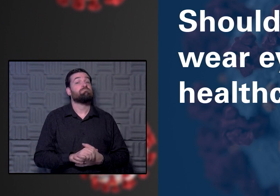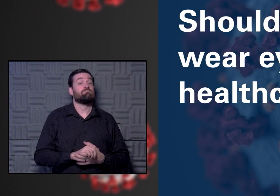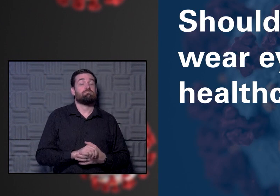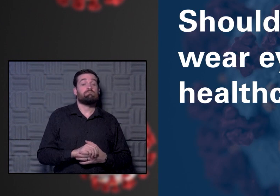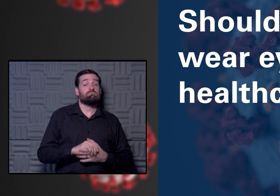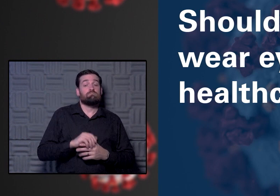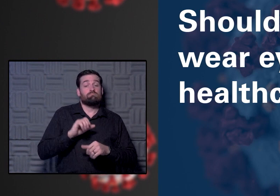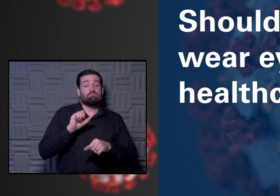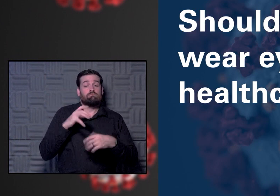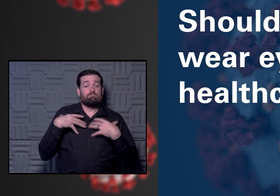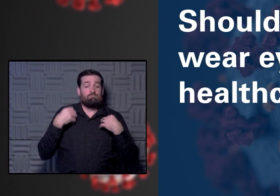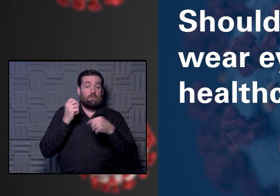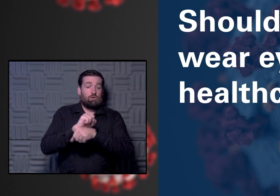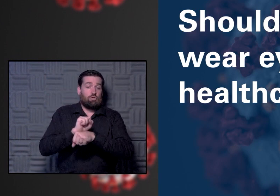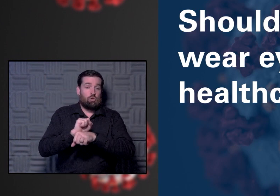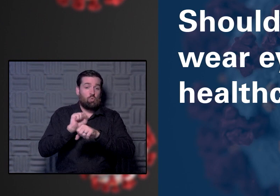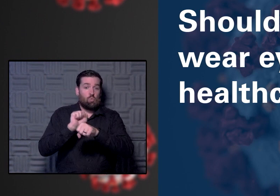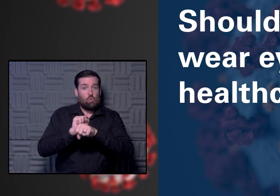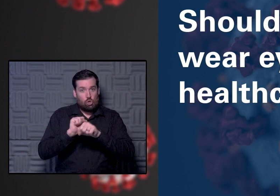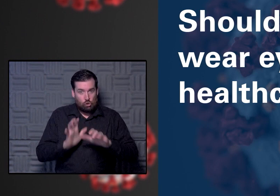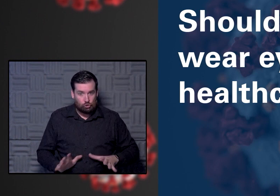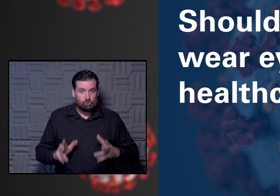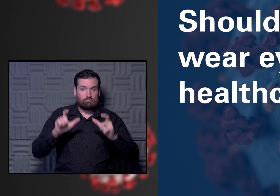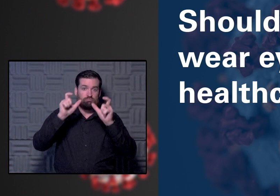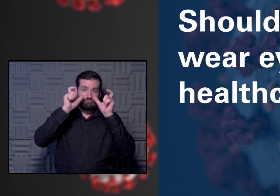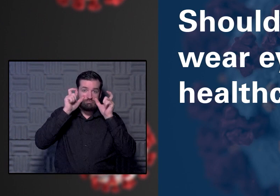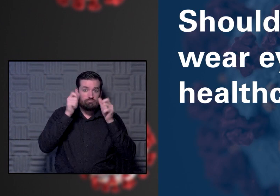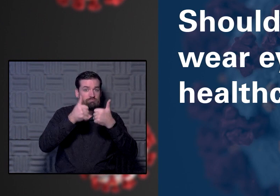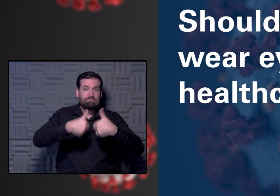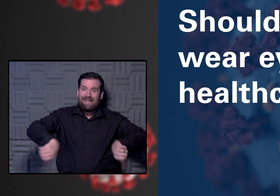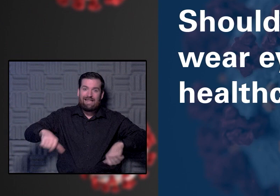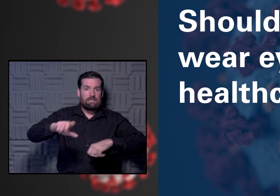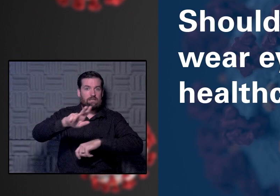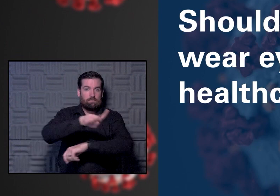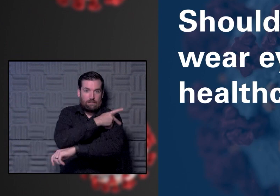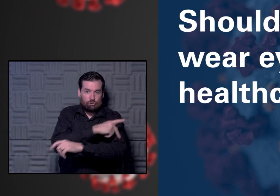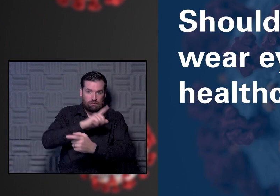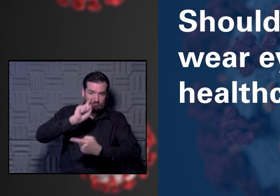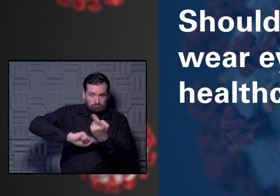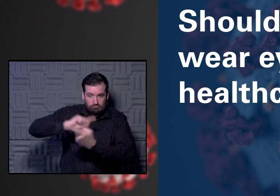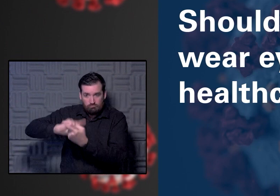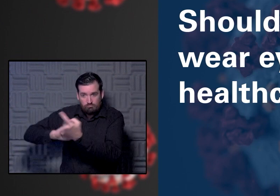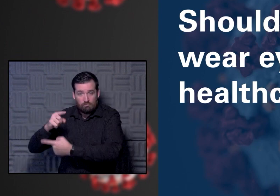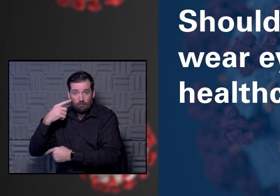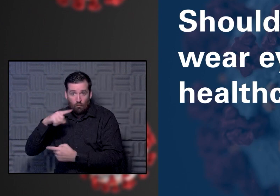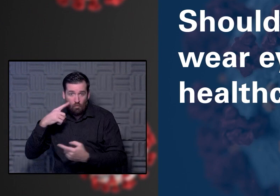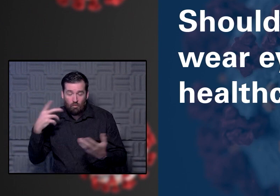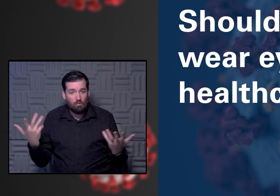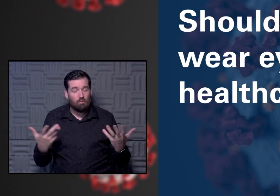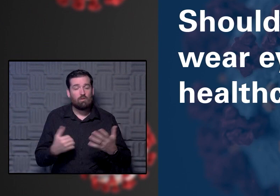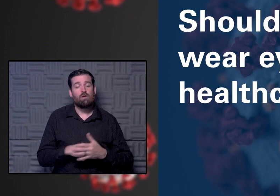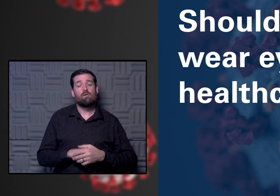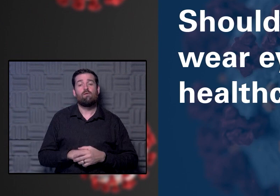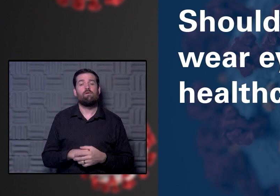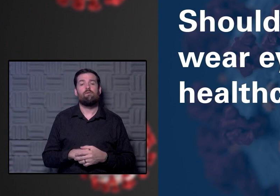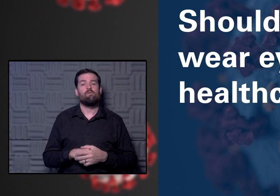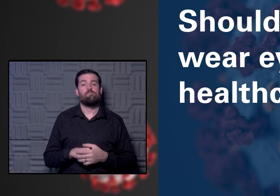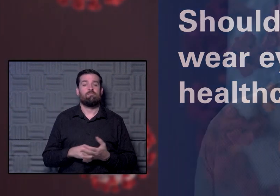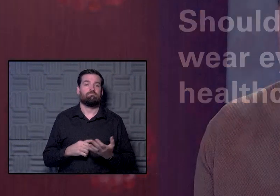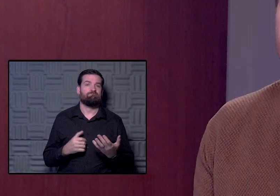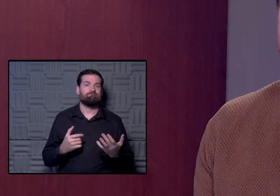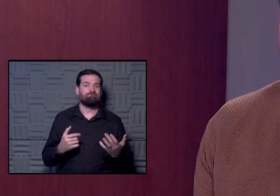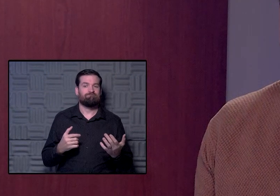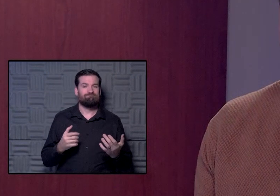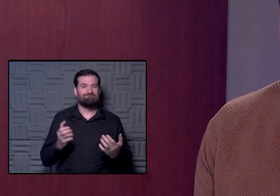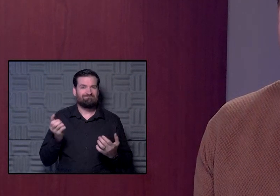healthcare workers wear eye protection as a standard now with any patient encounter is to account for the reality that